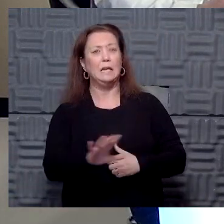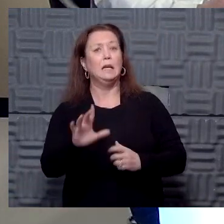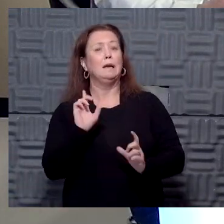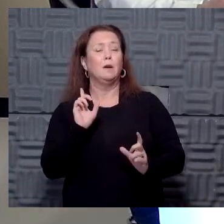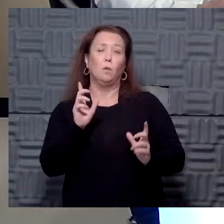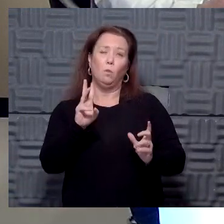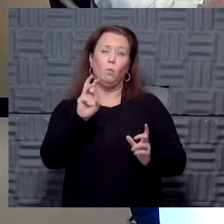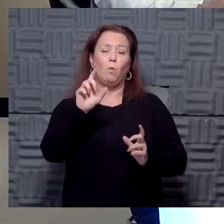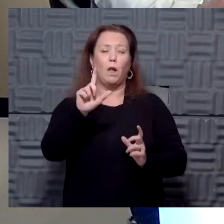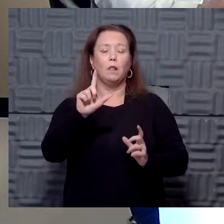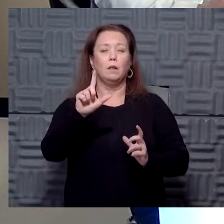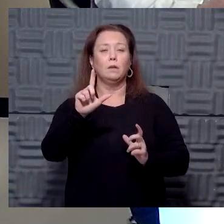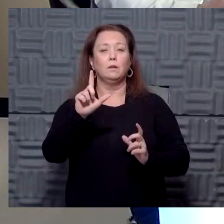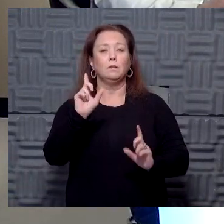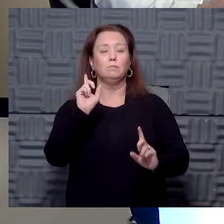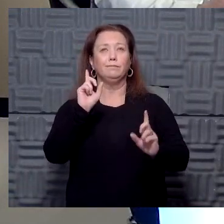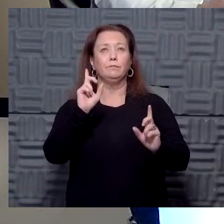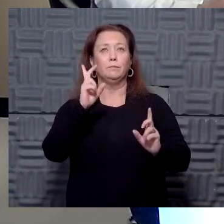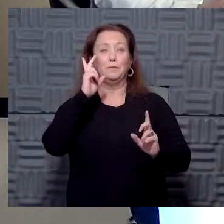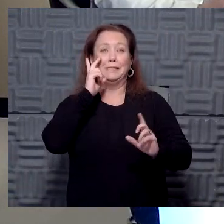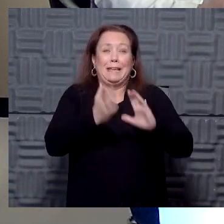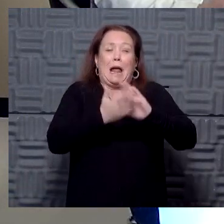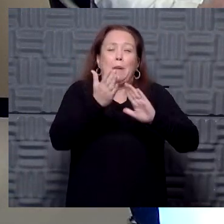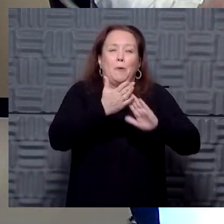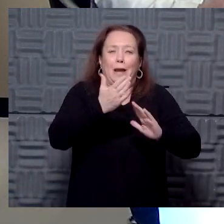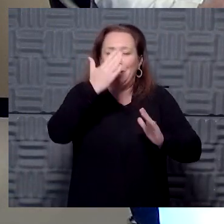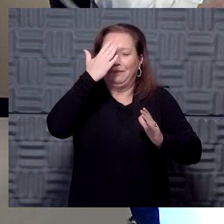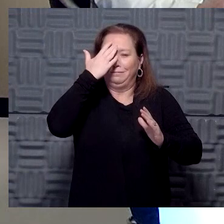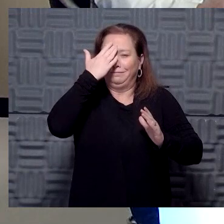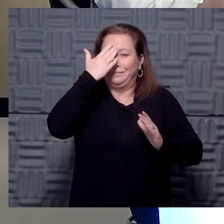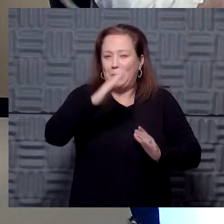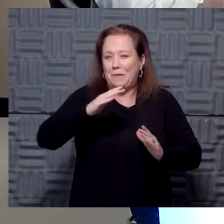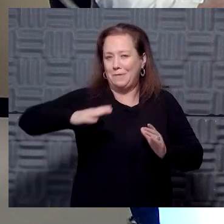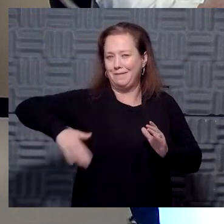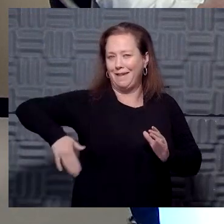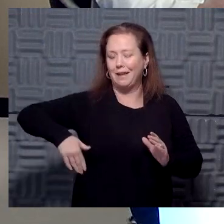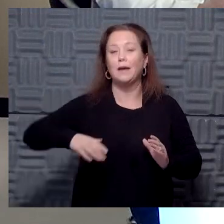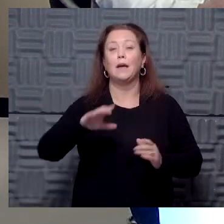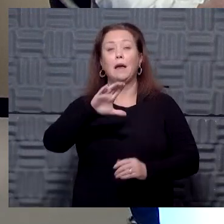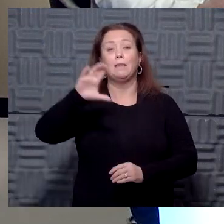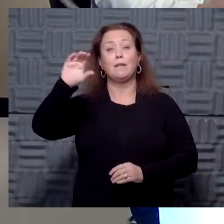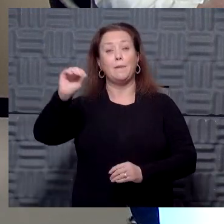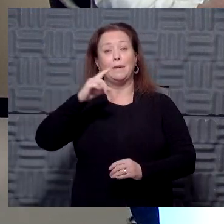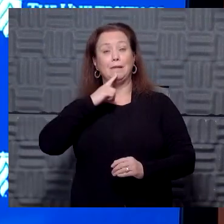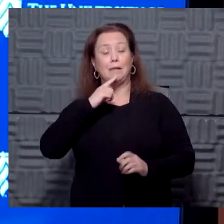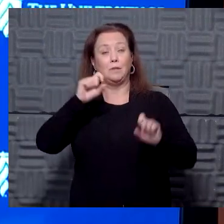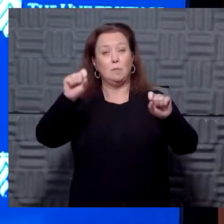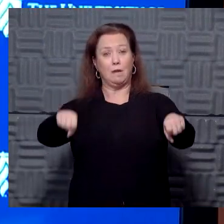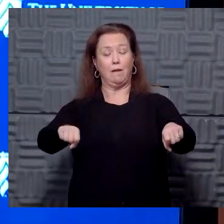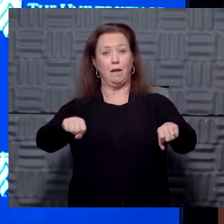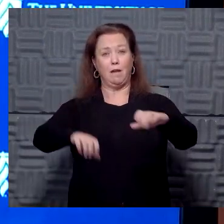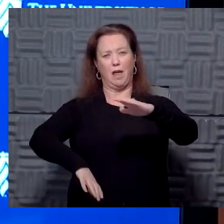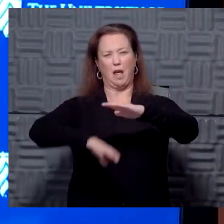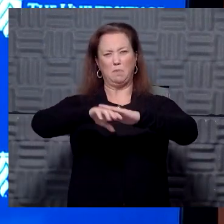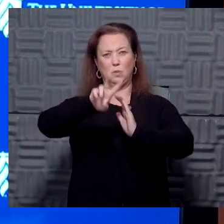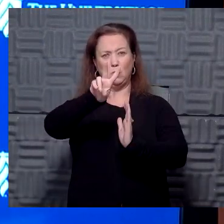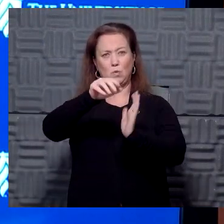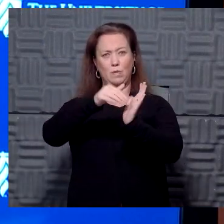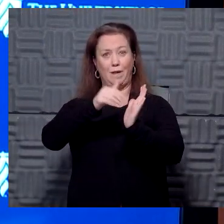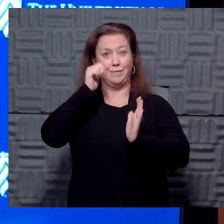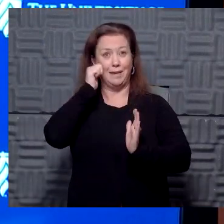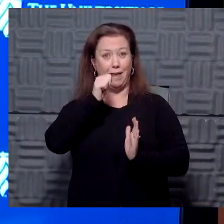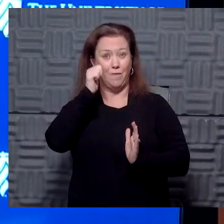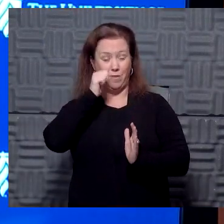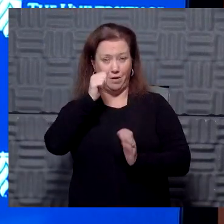we actually see it operate, we don't know. So the company says it can do up to 2,000 per